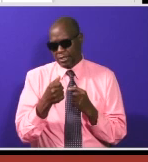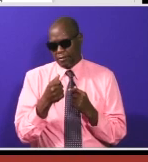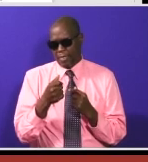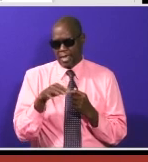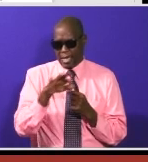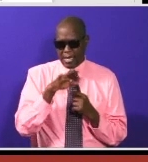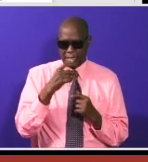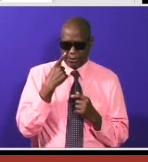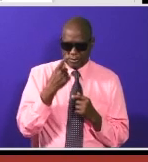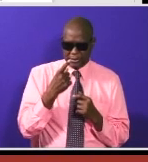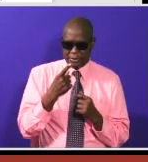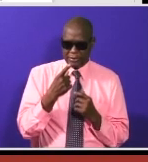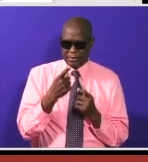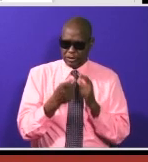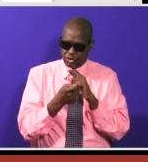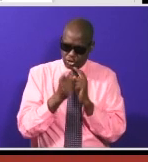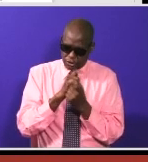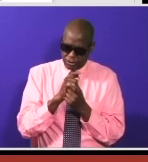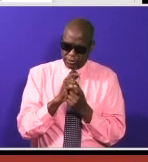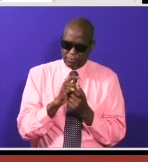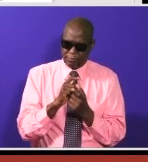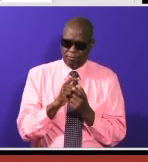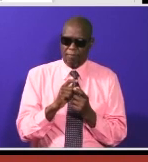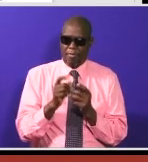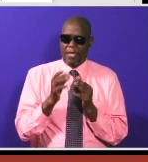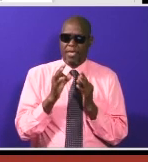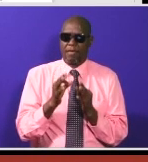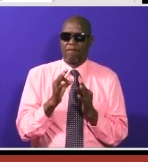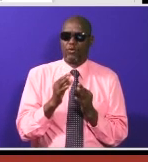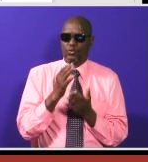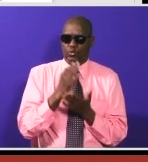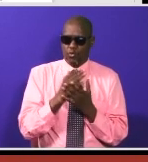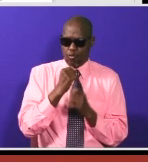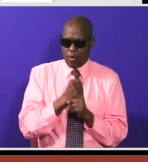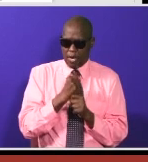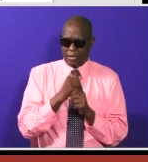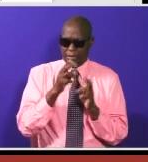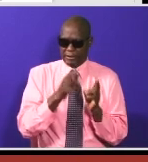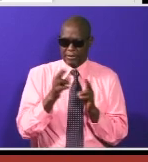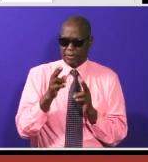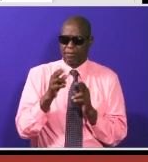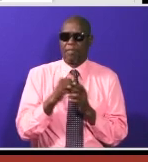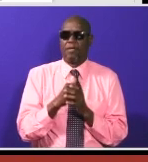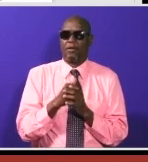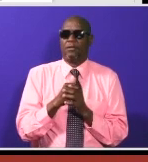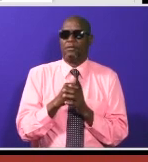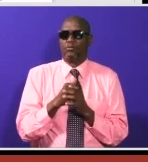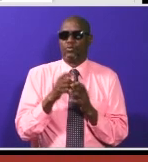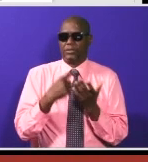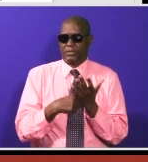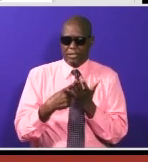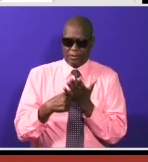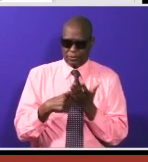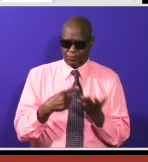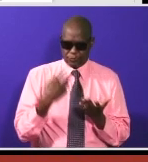need to be able to make an adjustment, and they are, if they are contractual in nature, we definitely have to discuss with the employing institution. But if they are